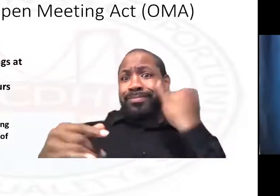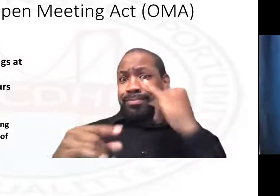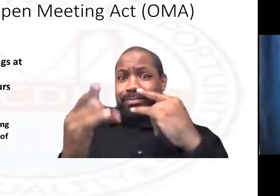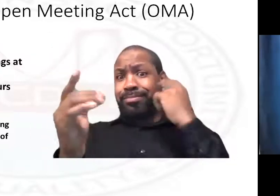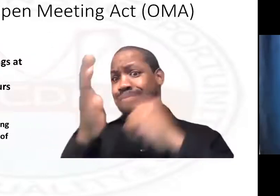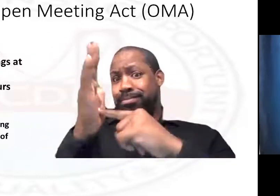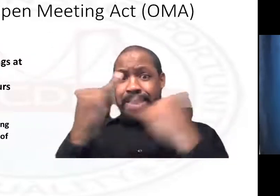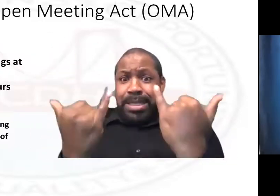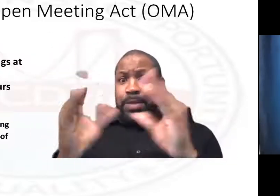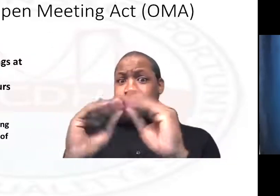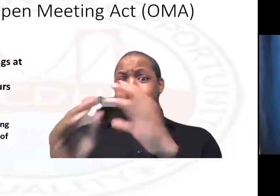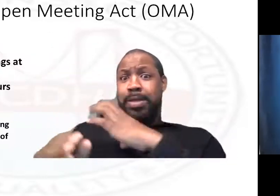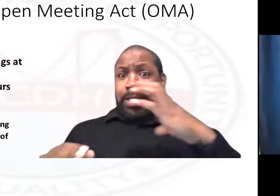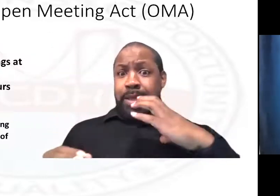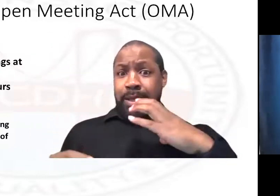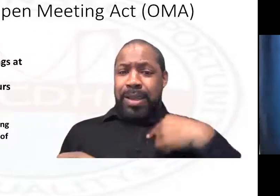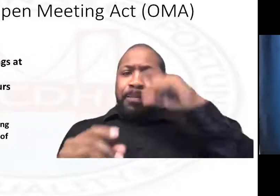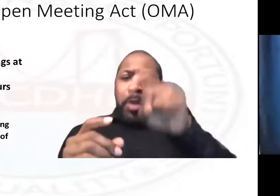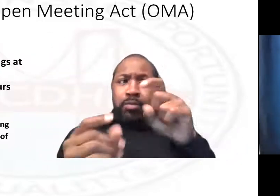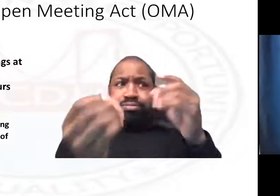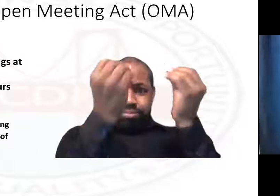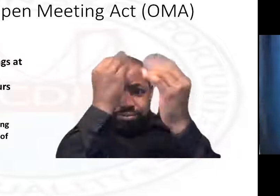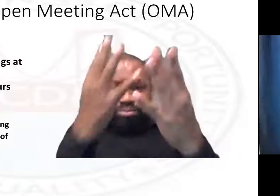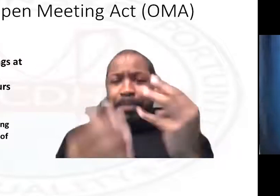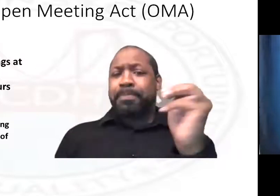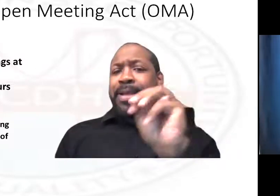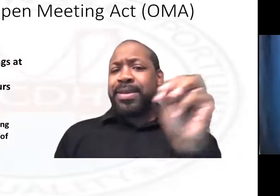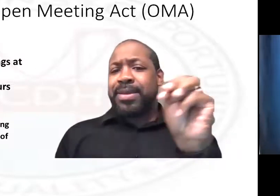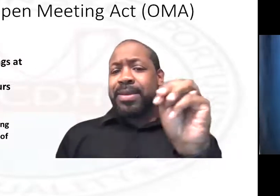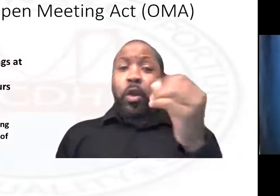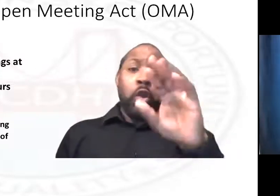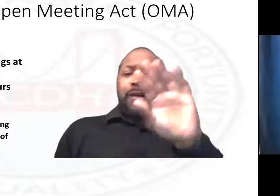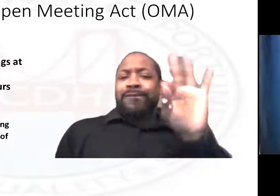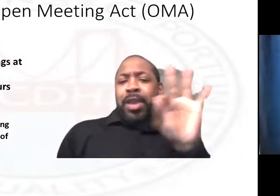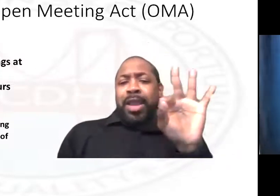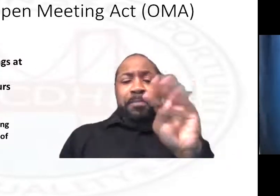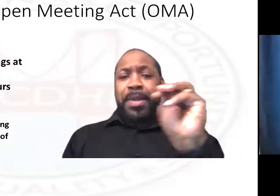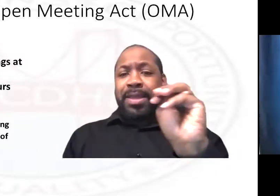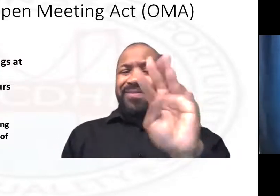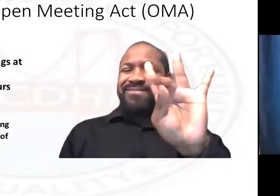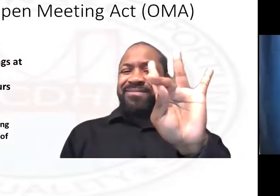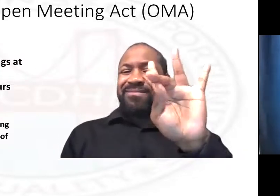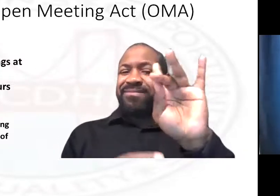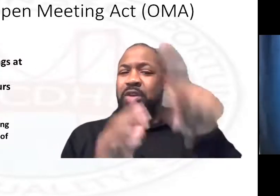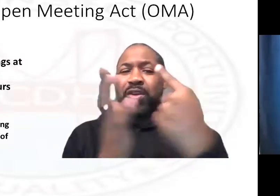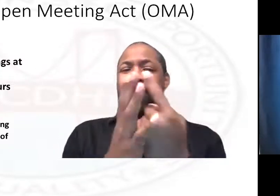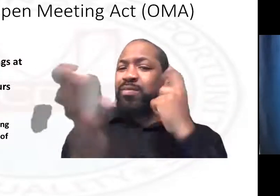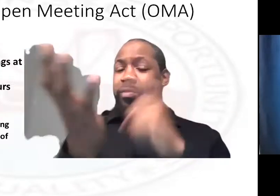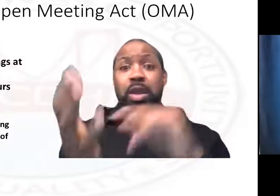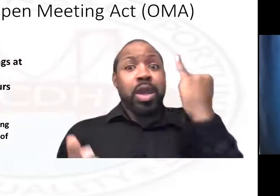notice before the meeting. So if the meeting was today, it has to be publicized by Monday or